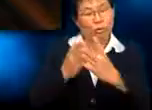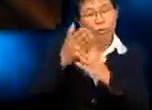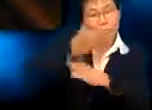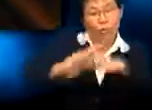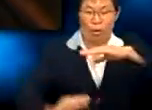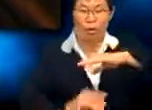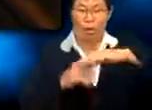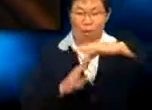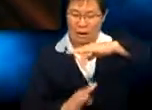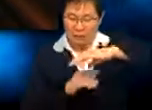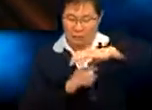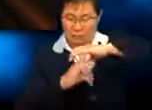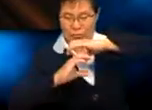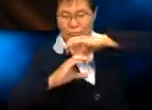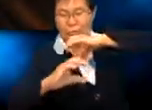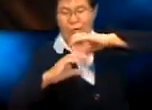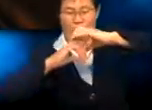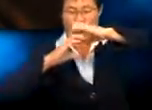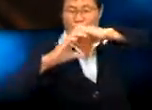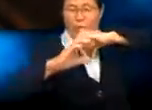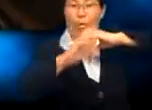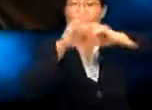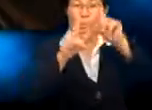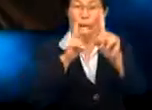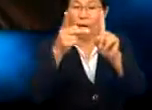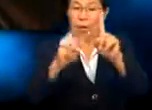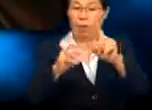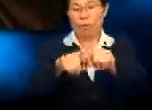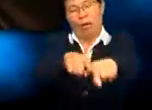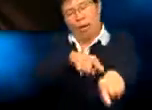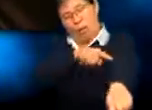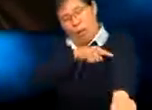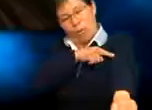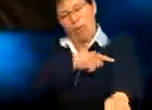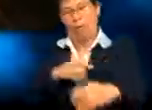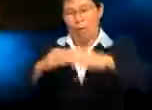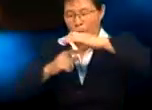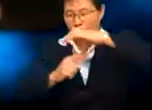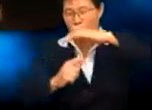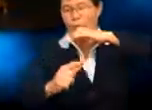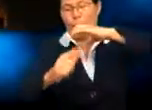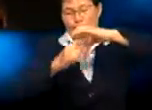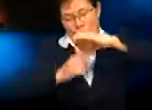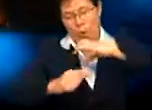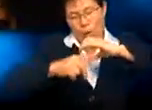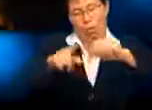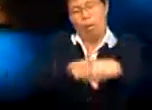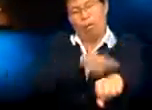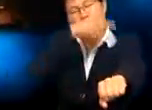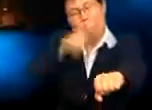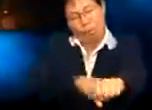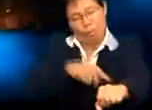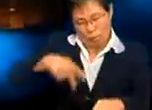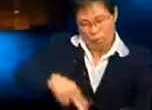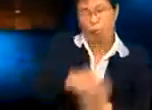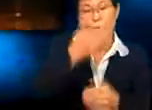an underground tunnel that is 1 kilometer long. A long, long walk. A good